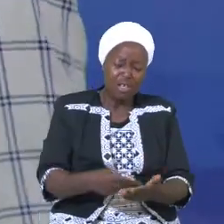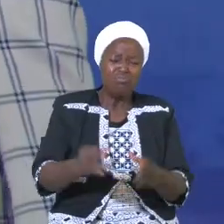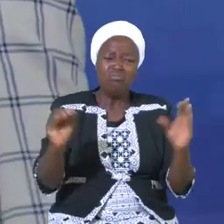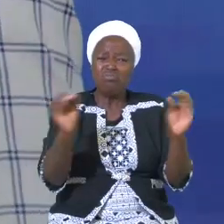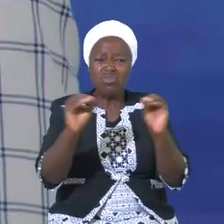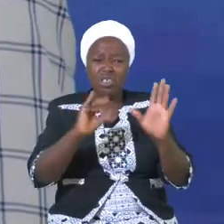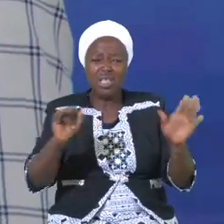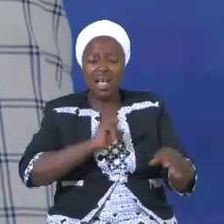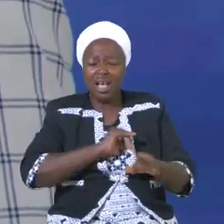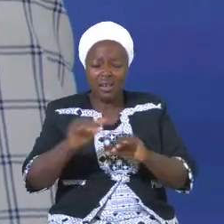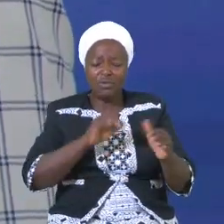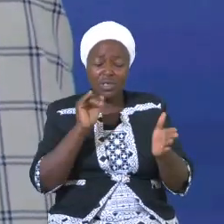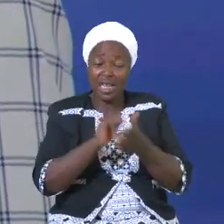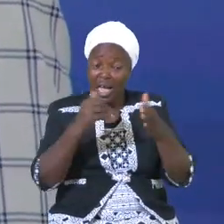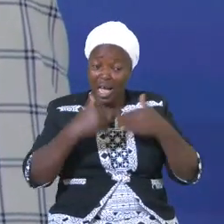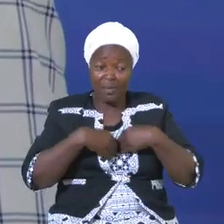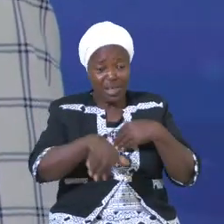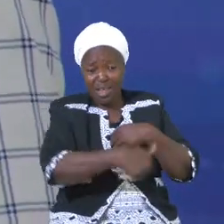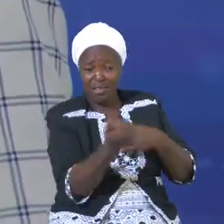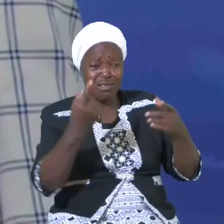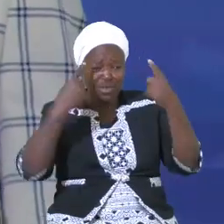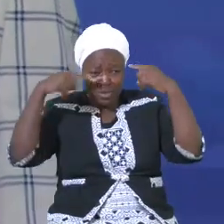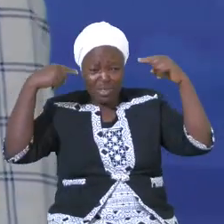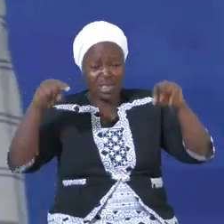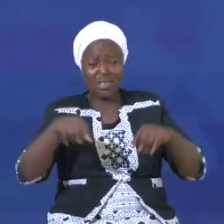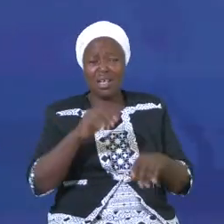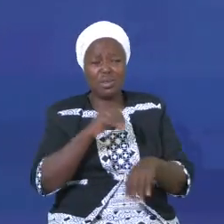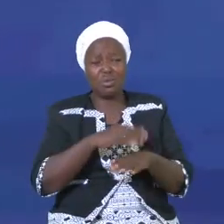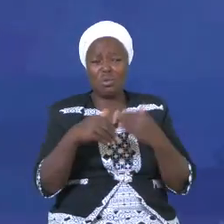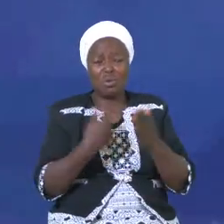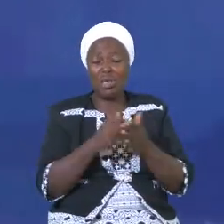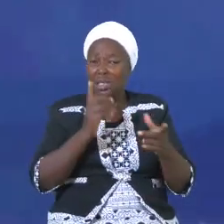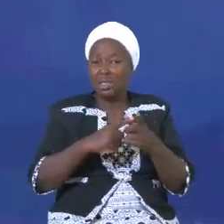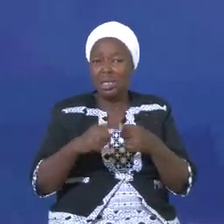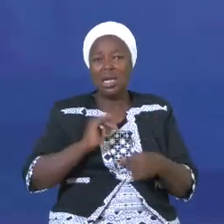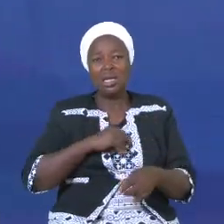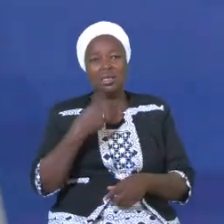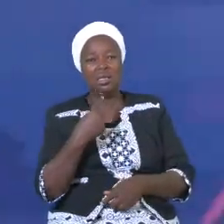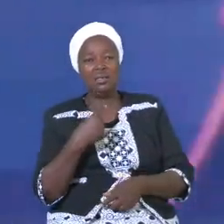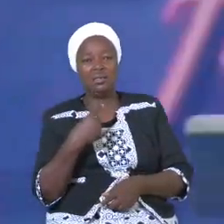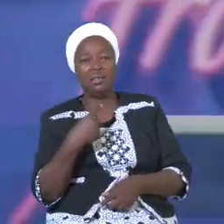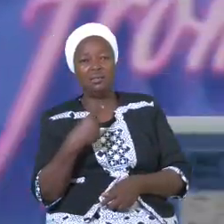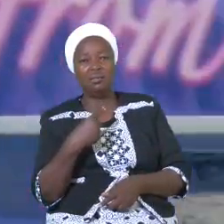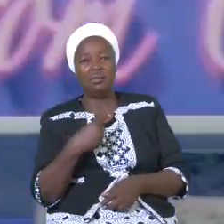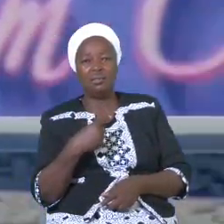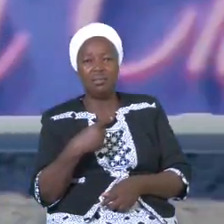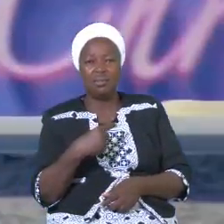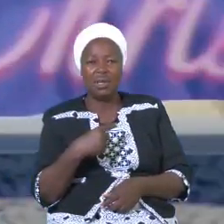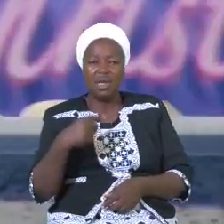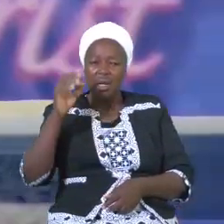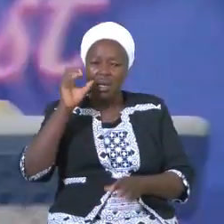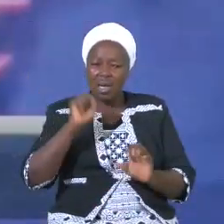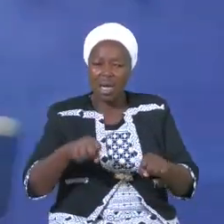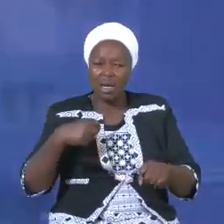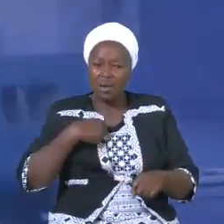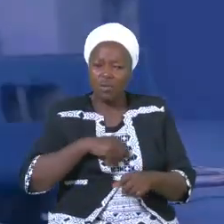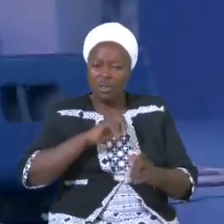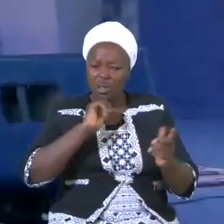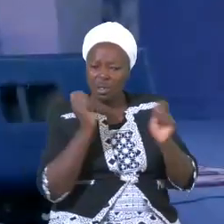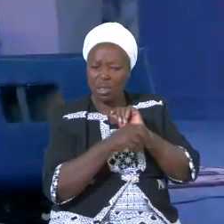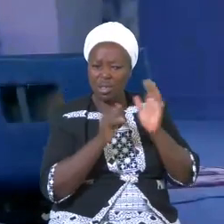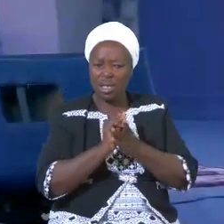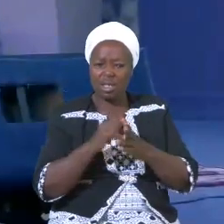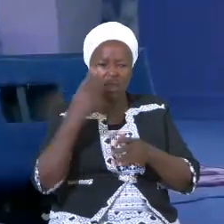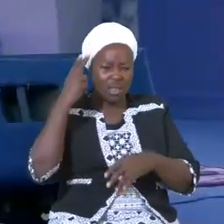that has any success at all i said can we change that history tonight is that